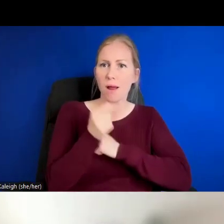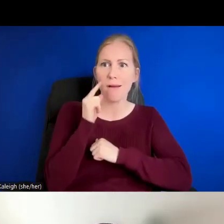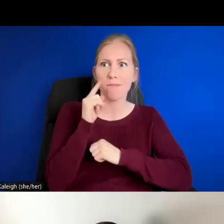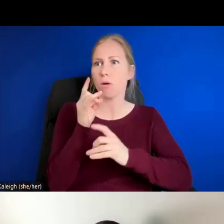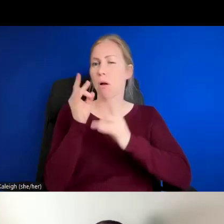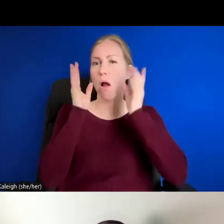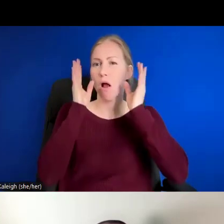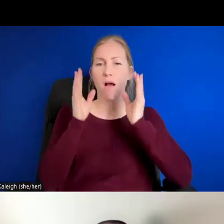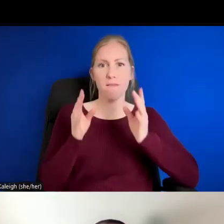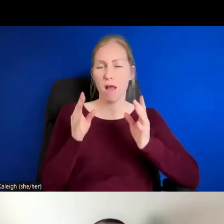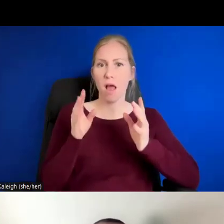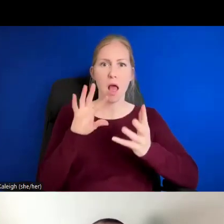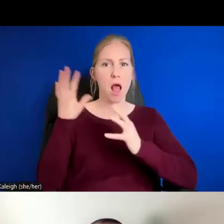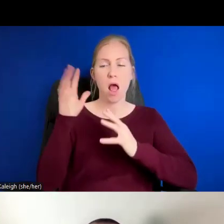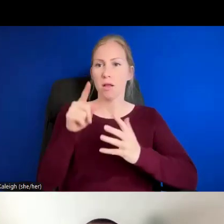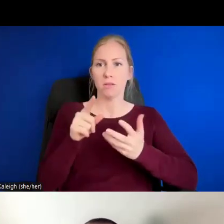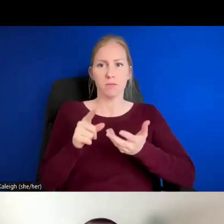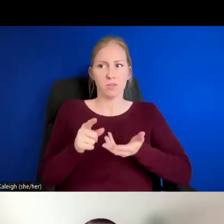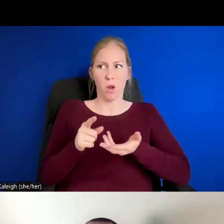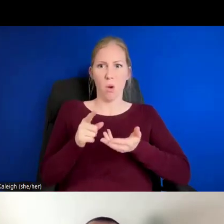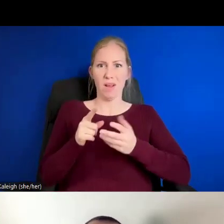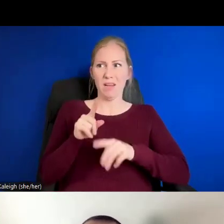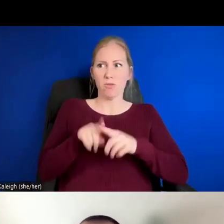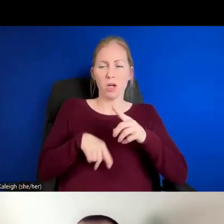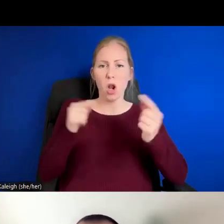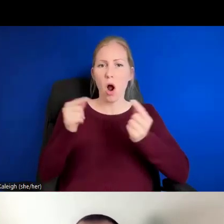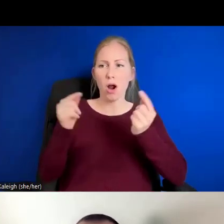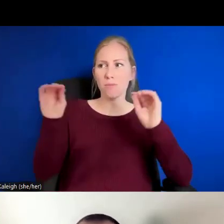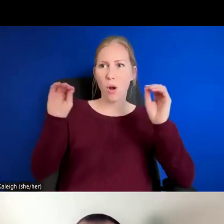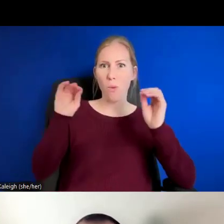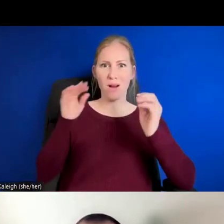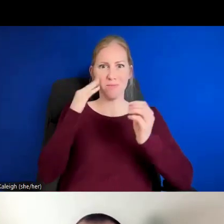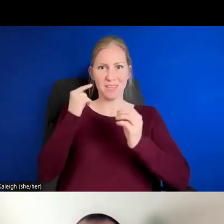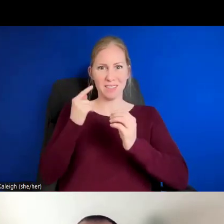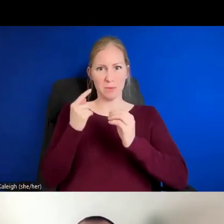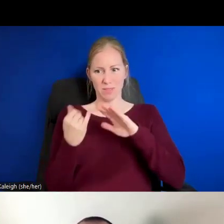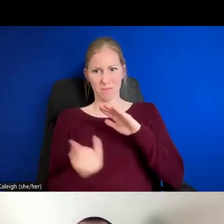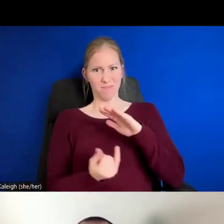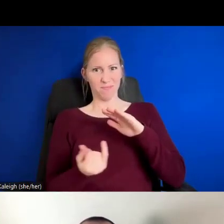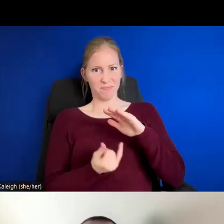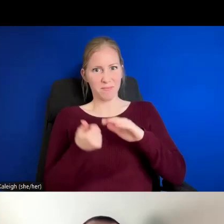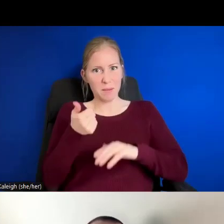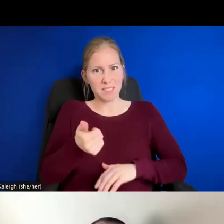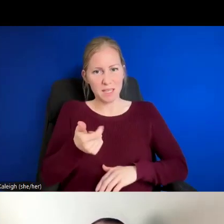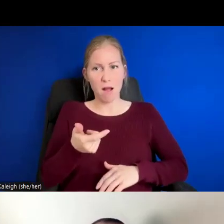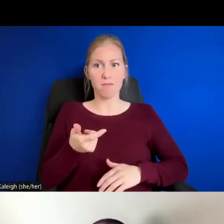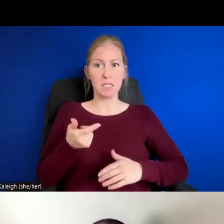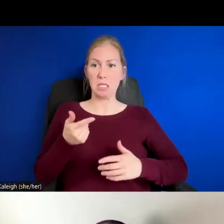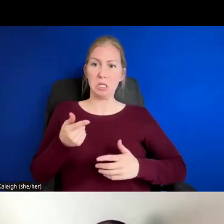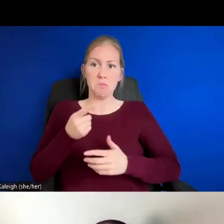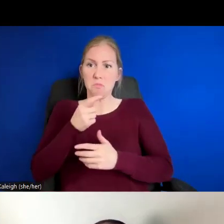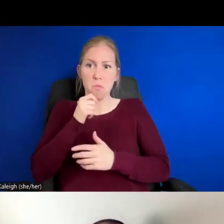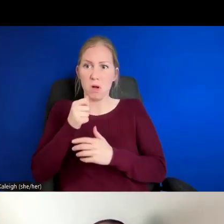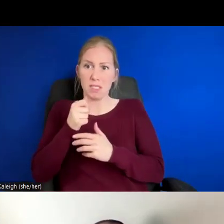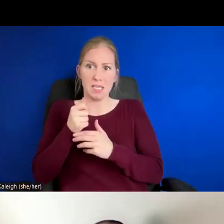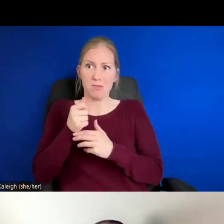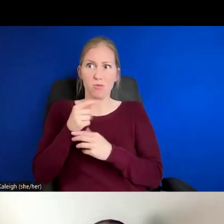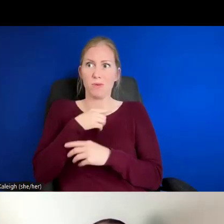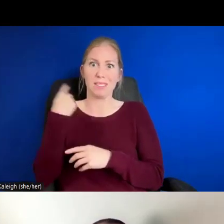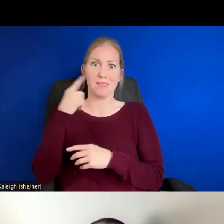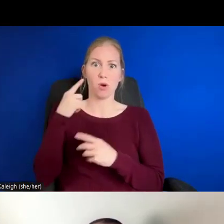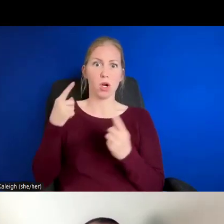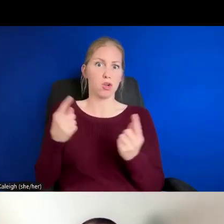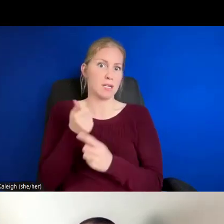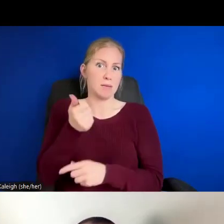an ability to affect any harm to anyone, and certainly no harm directed at himself. And then there's the fact that